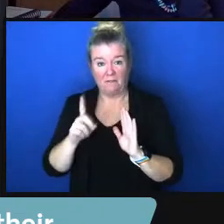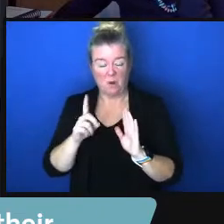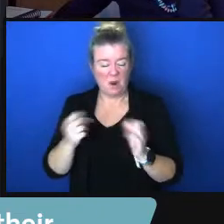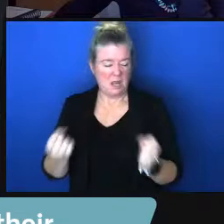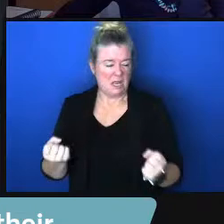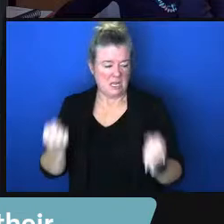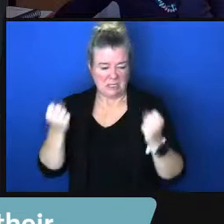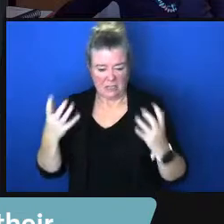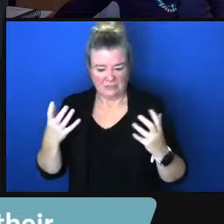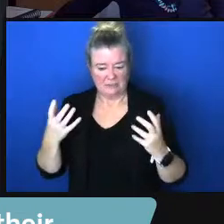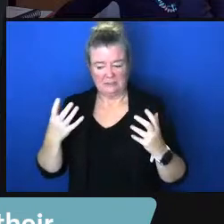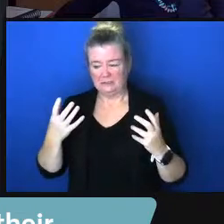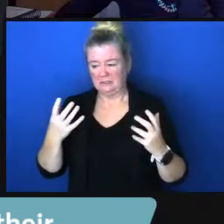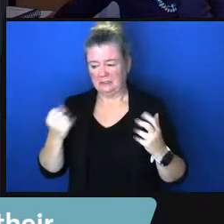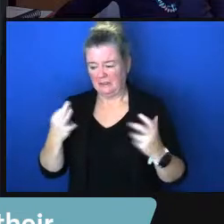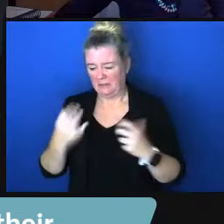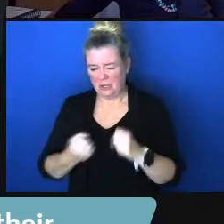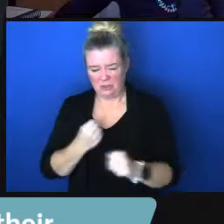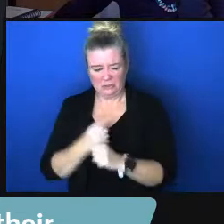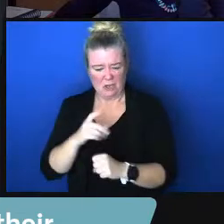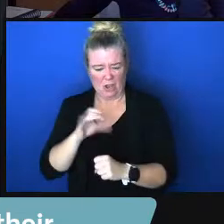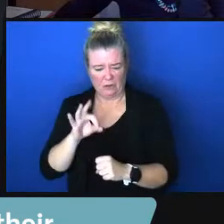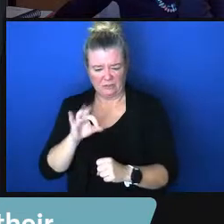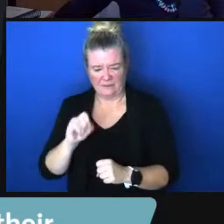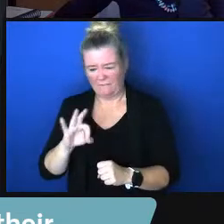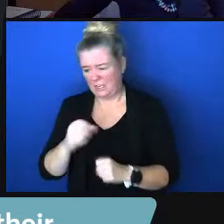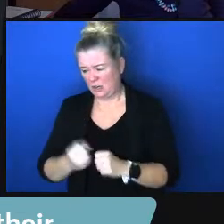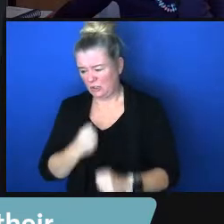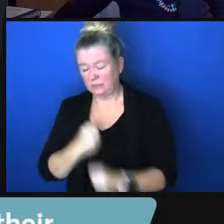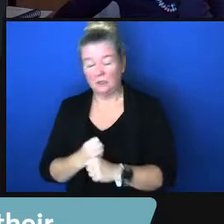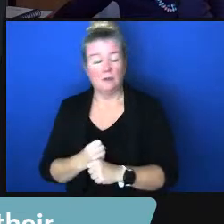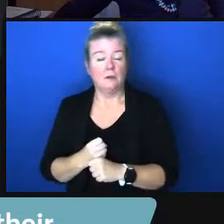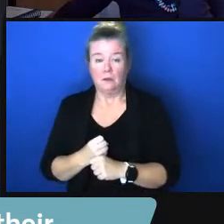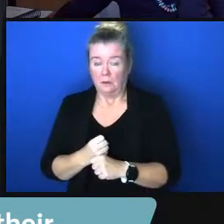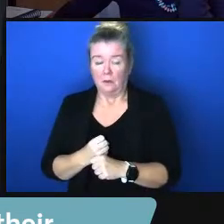dozens, decades, hundreds of years, right? That has,